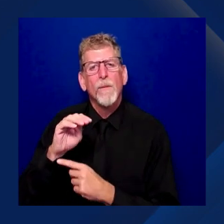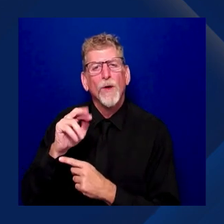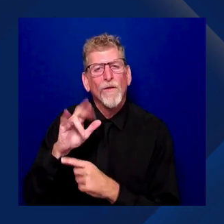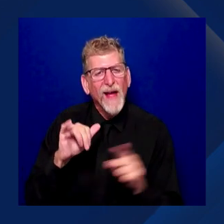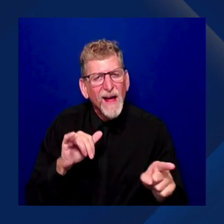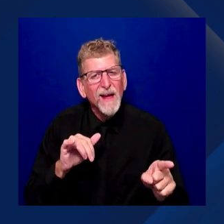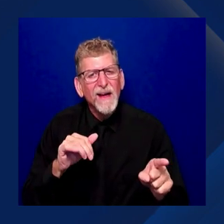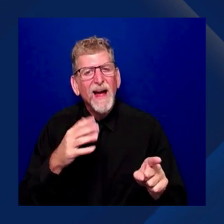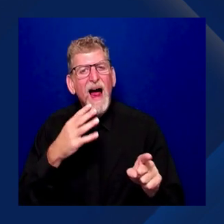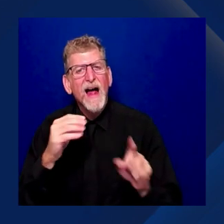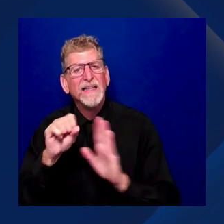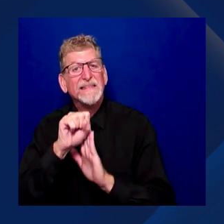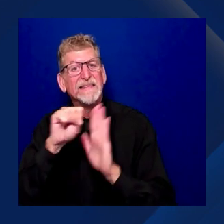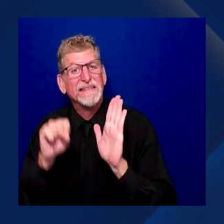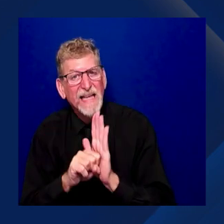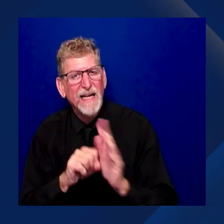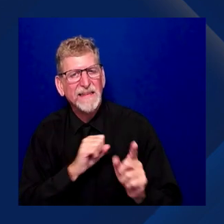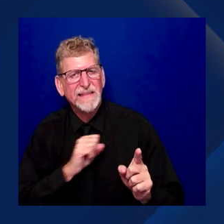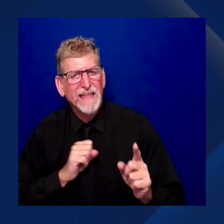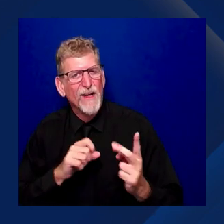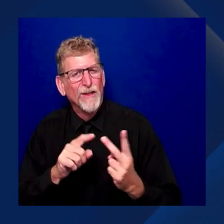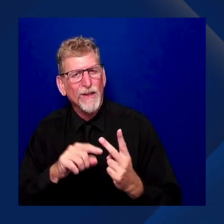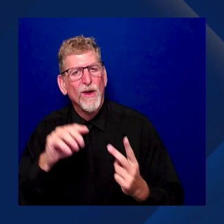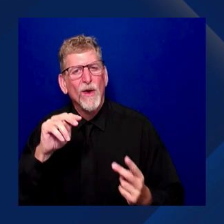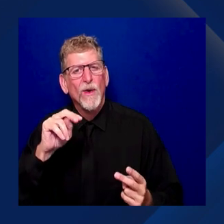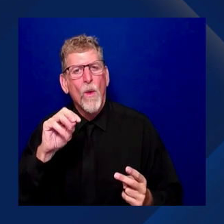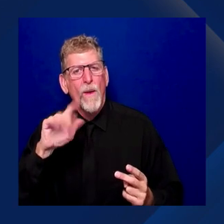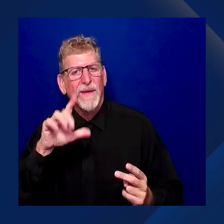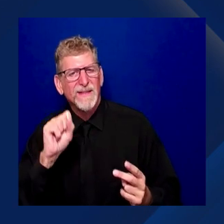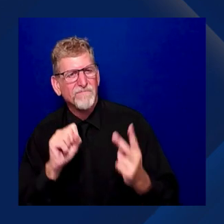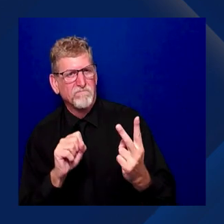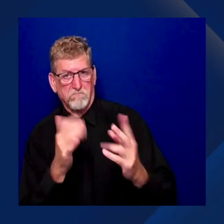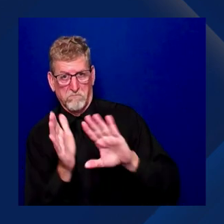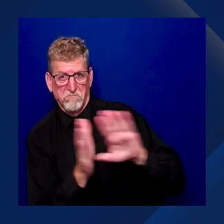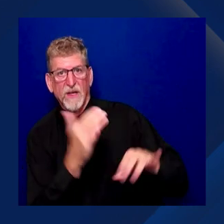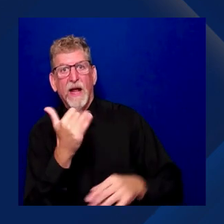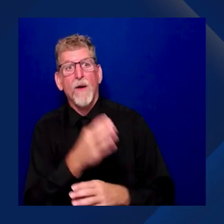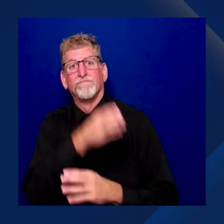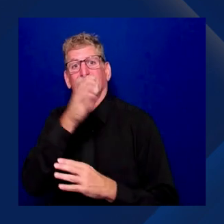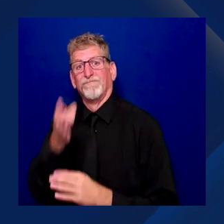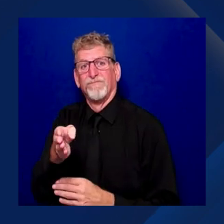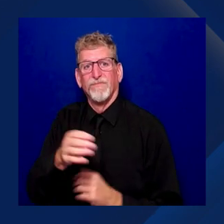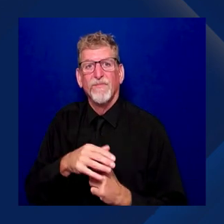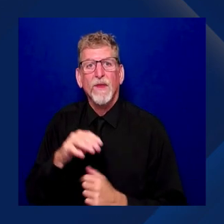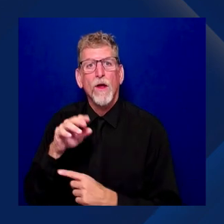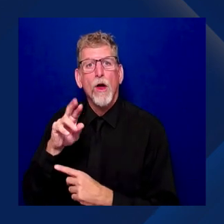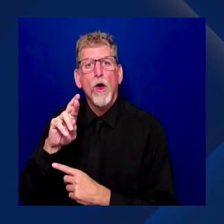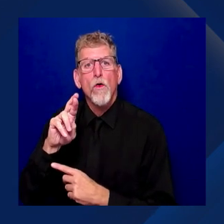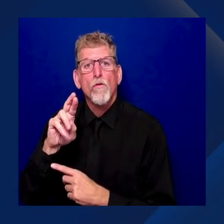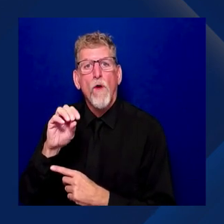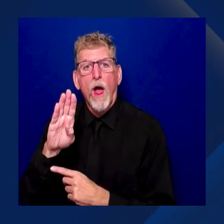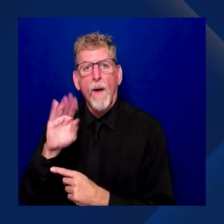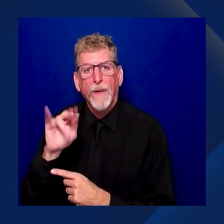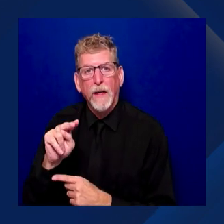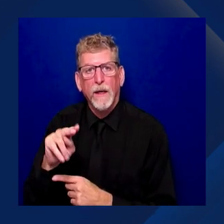Robin Kelly. Thank you so much, and good morning, everyone. I am thrilled to be here today for this Maternal Health Day of